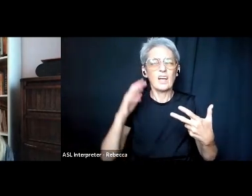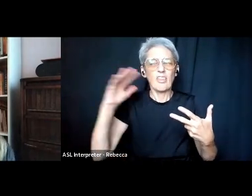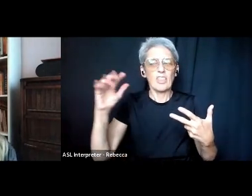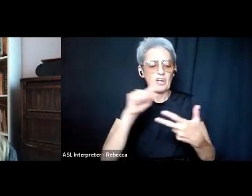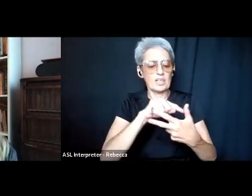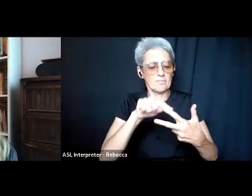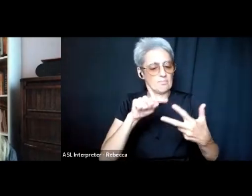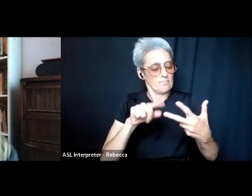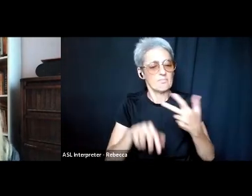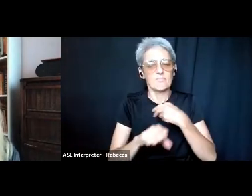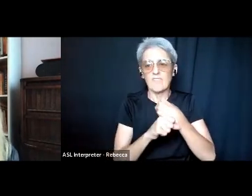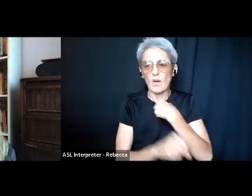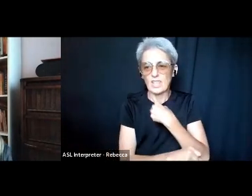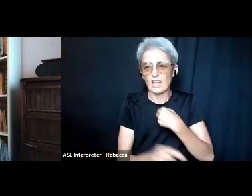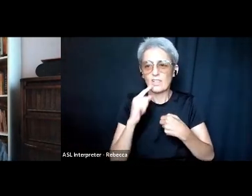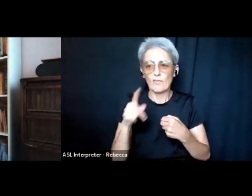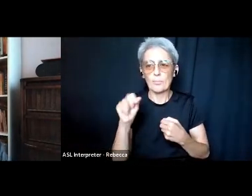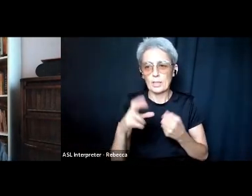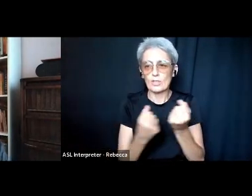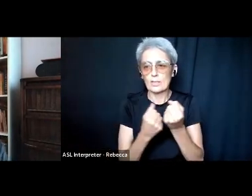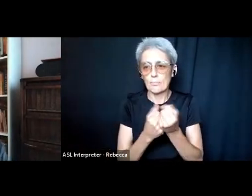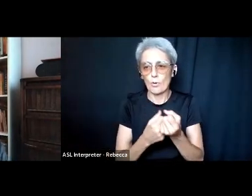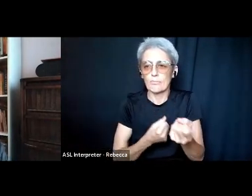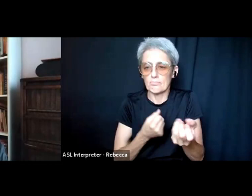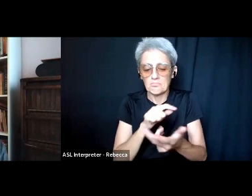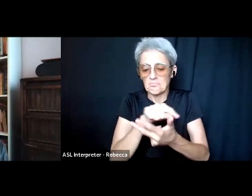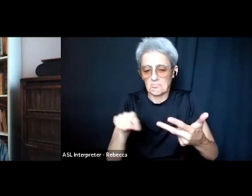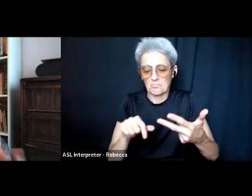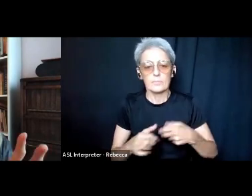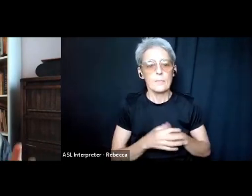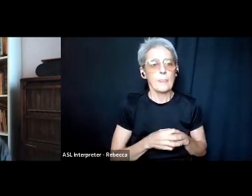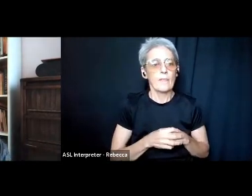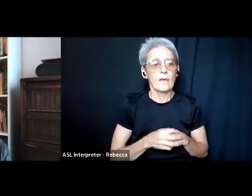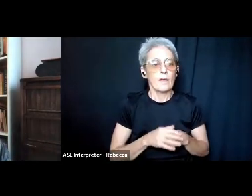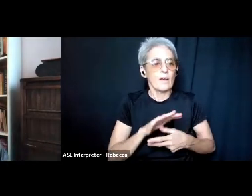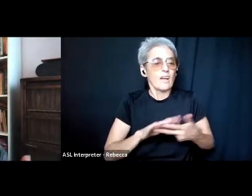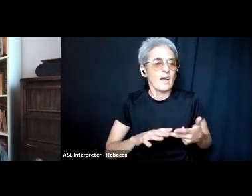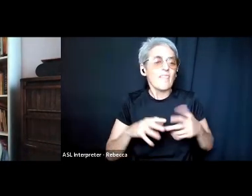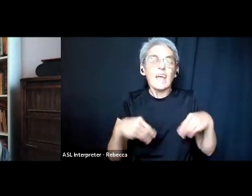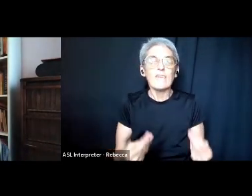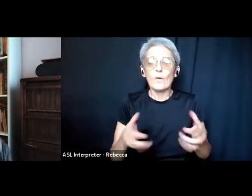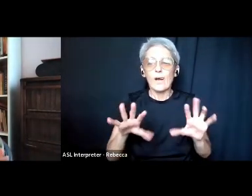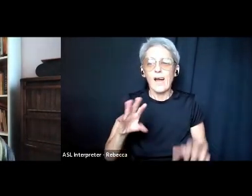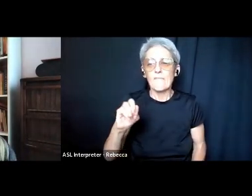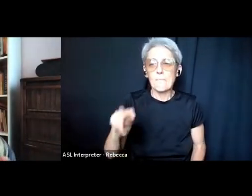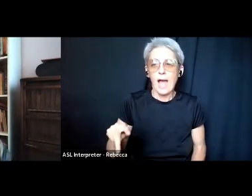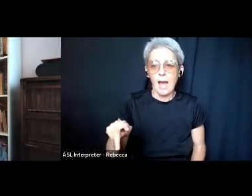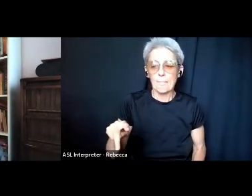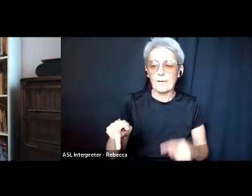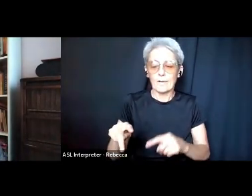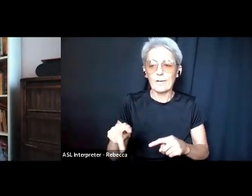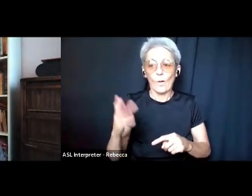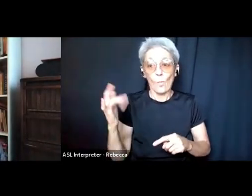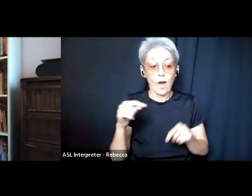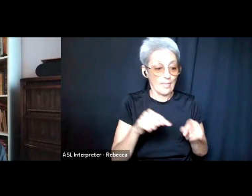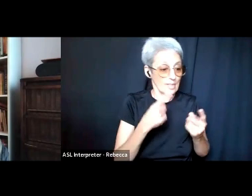that underlie peer support and that give you a sort of map on why it's working, why